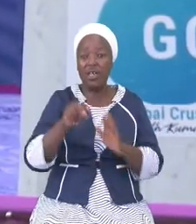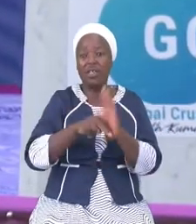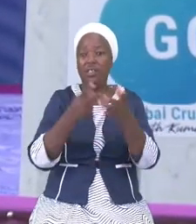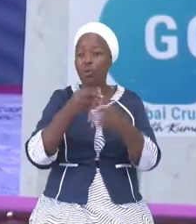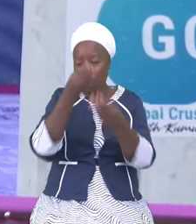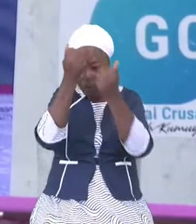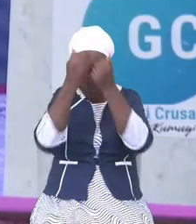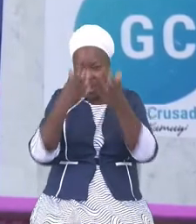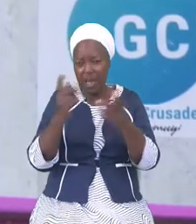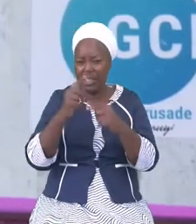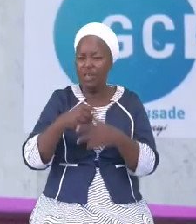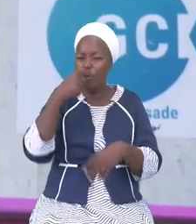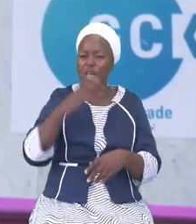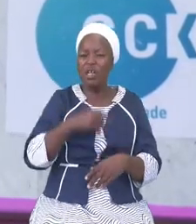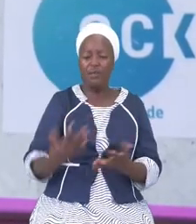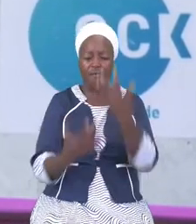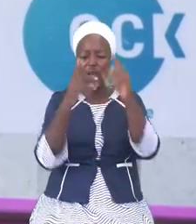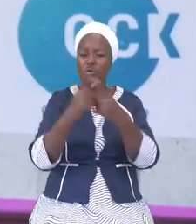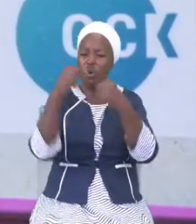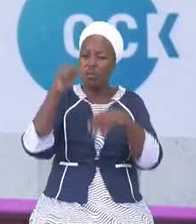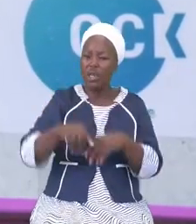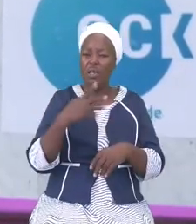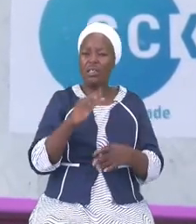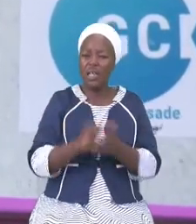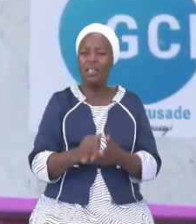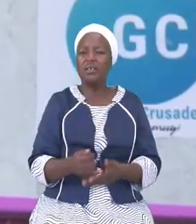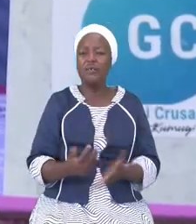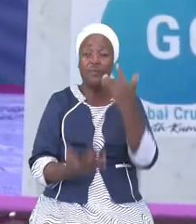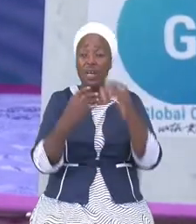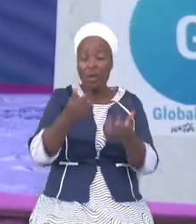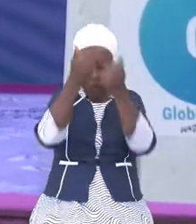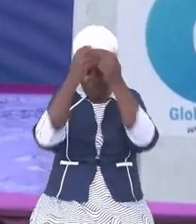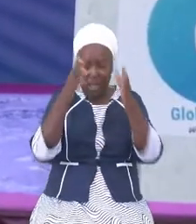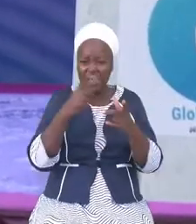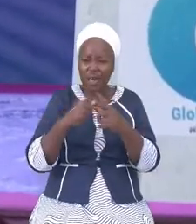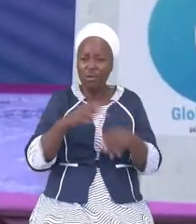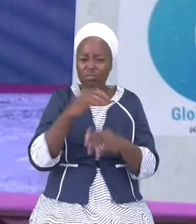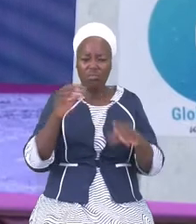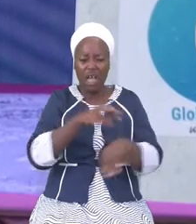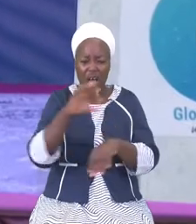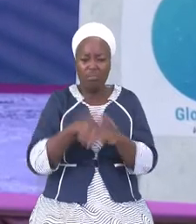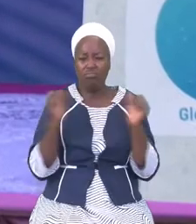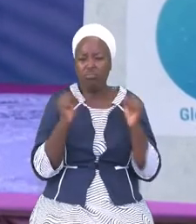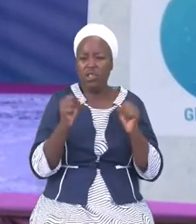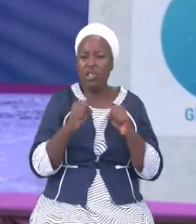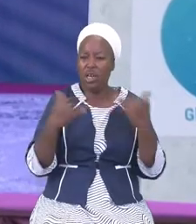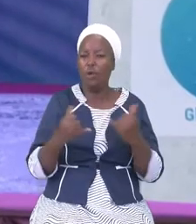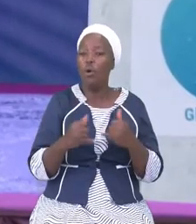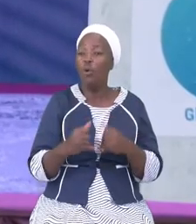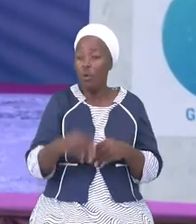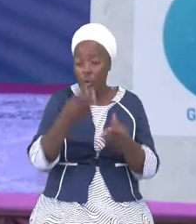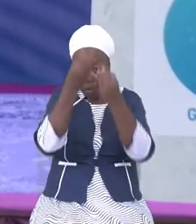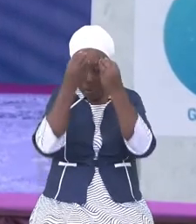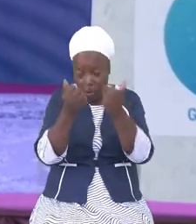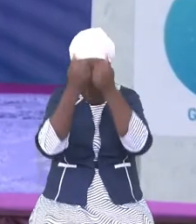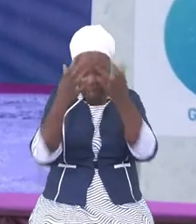fire obeyed. And when he commanded the earthquake obeyed. It's only man that has the